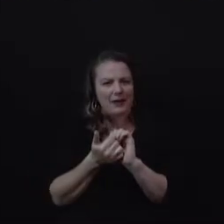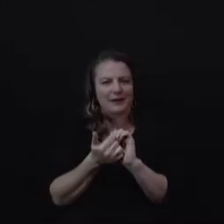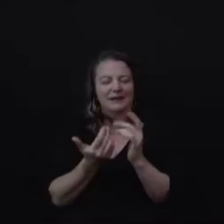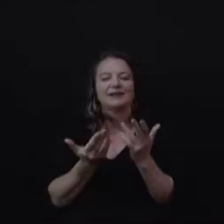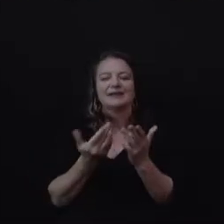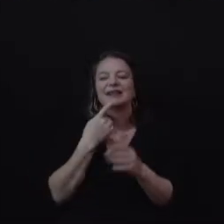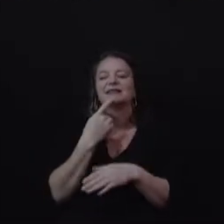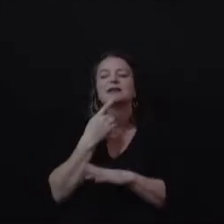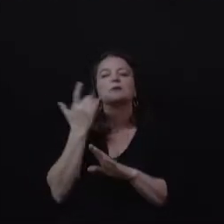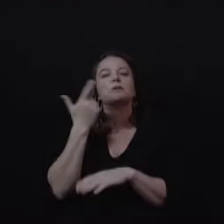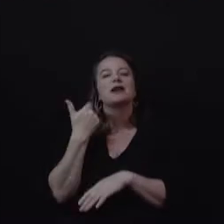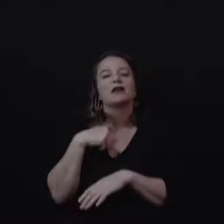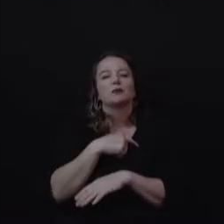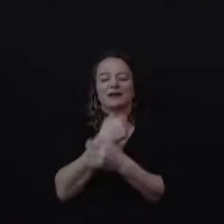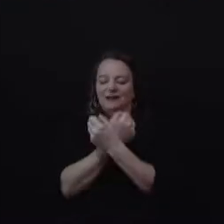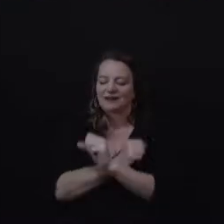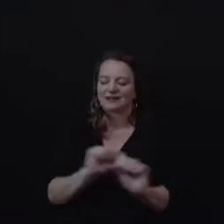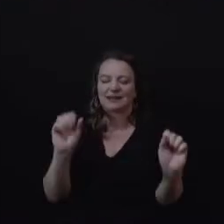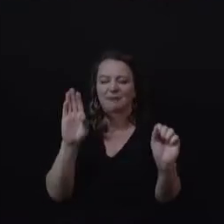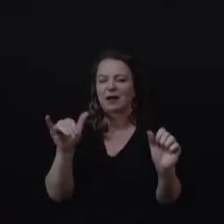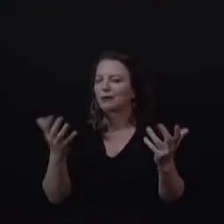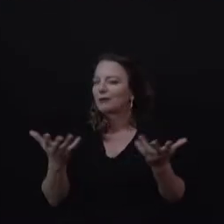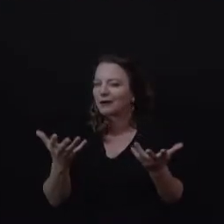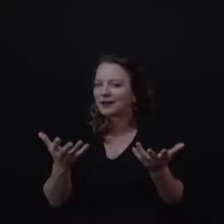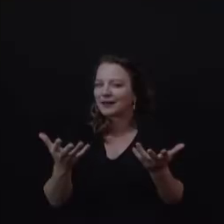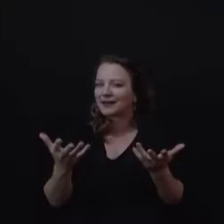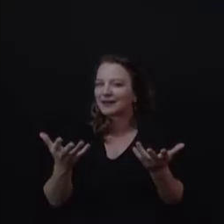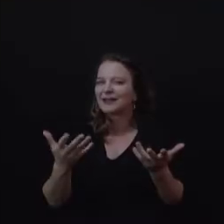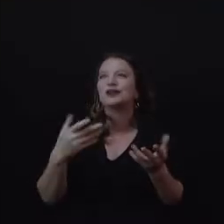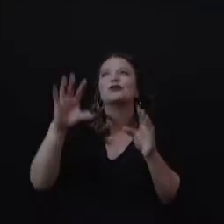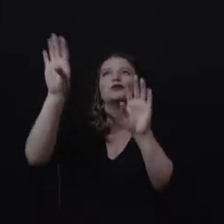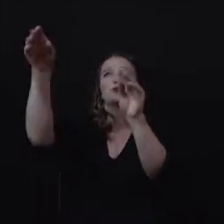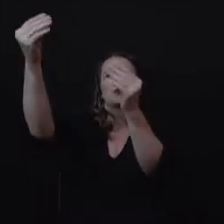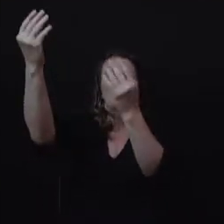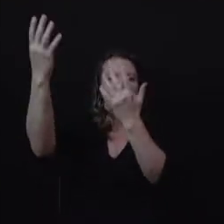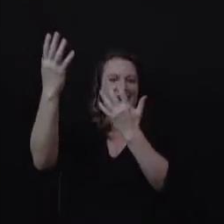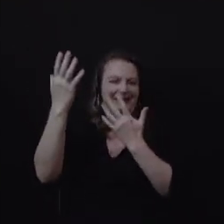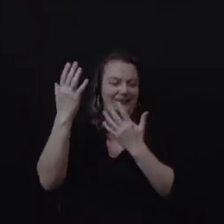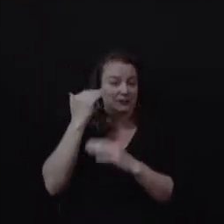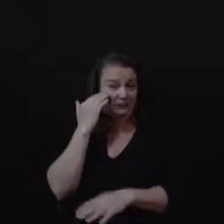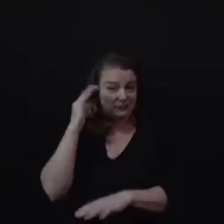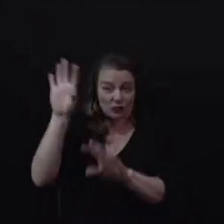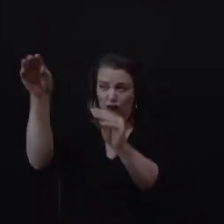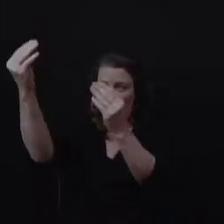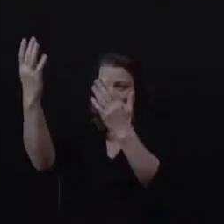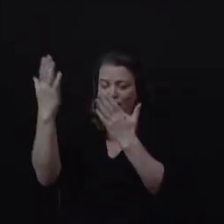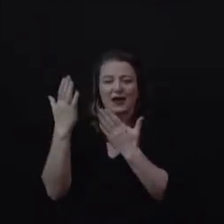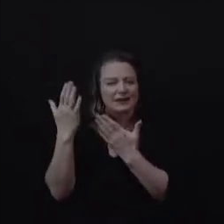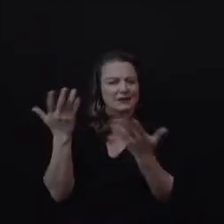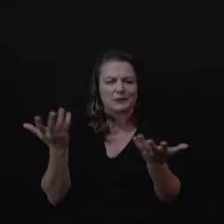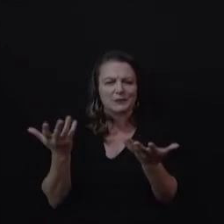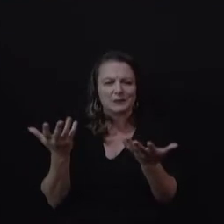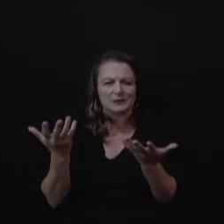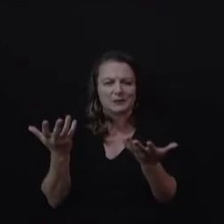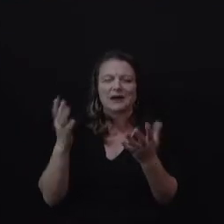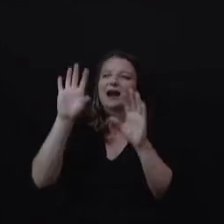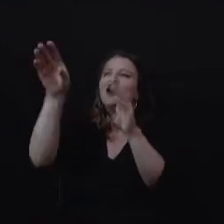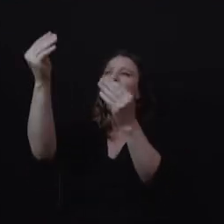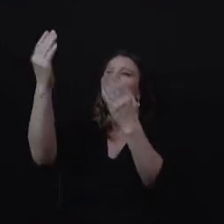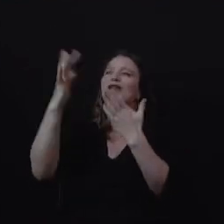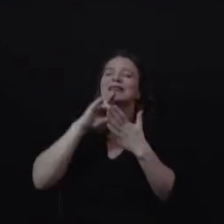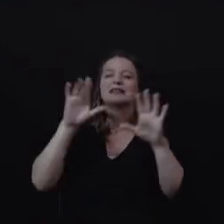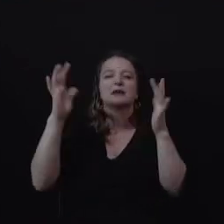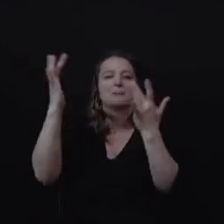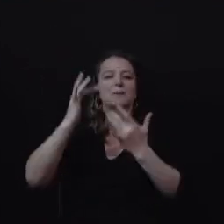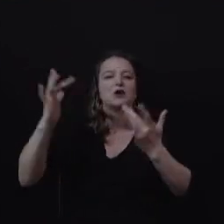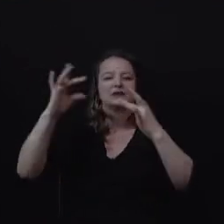says, because we are saved by what? By grace. Do you know what grace is? Grace is mercy in